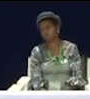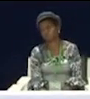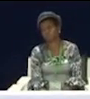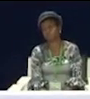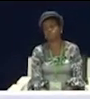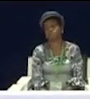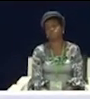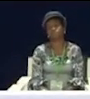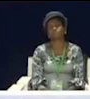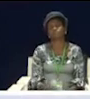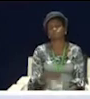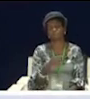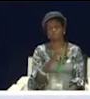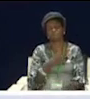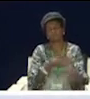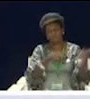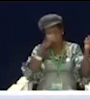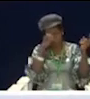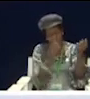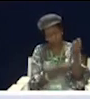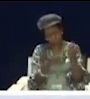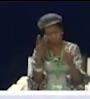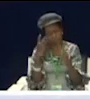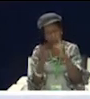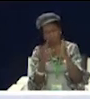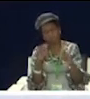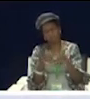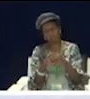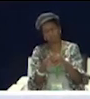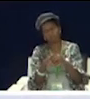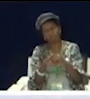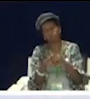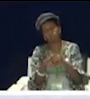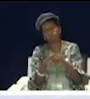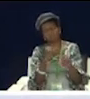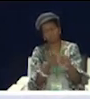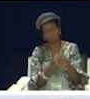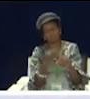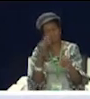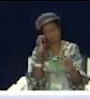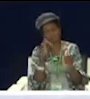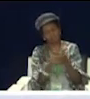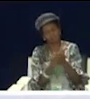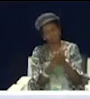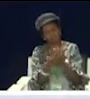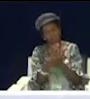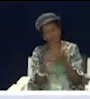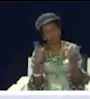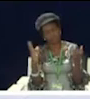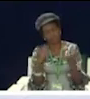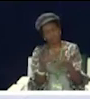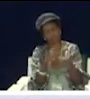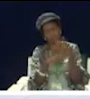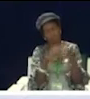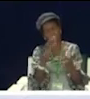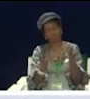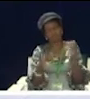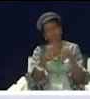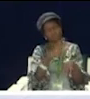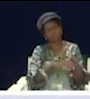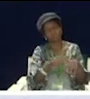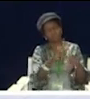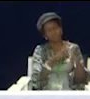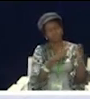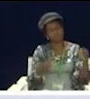My son was talking on a deeper note. He said something about if you are on the love